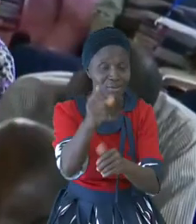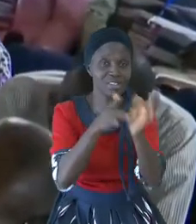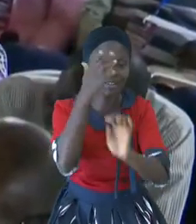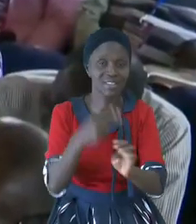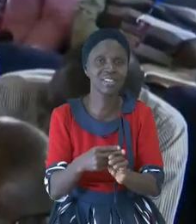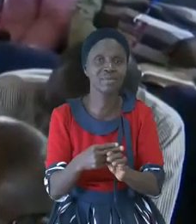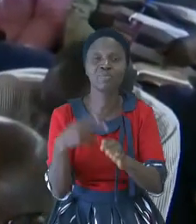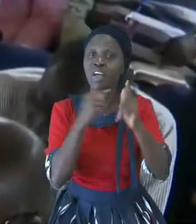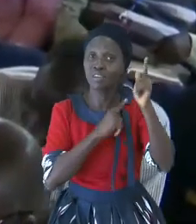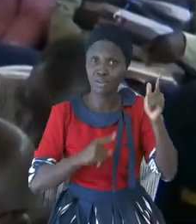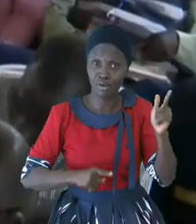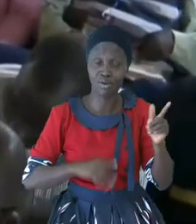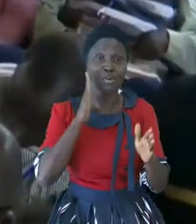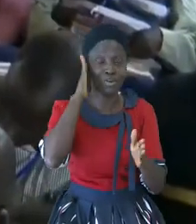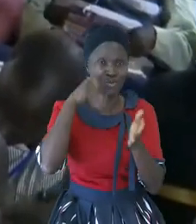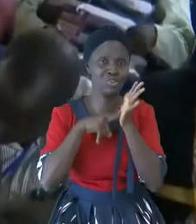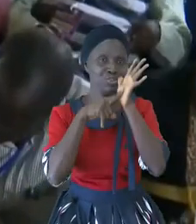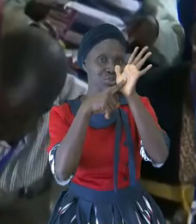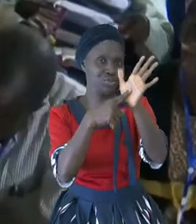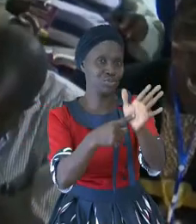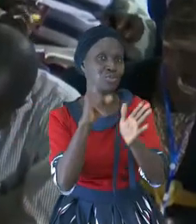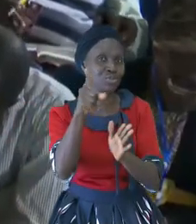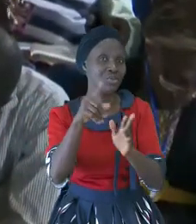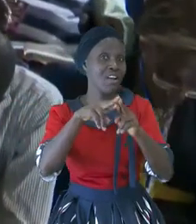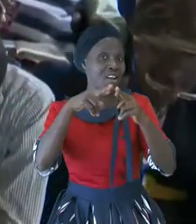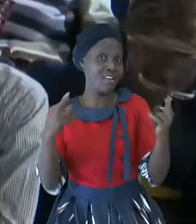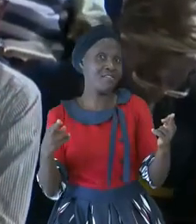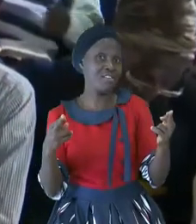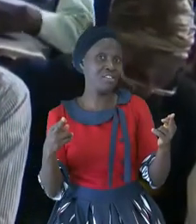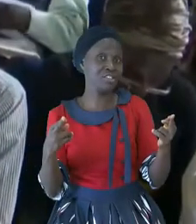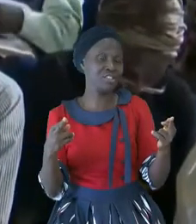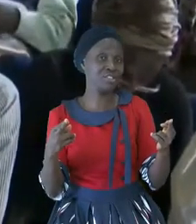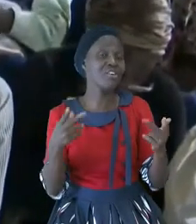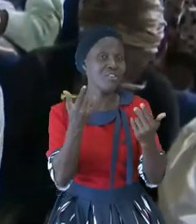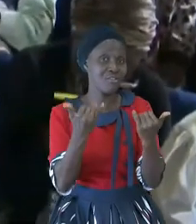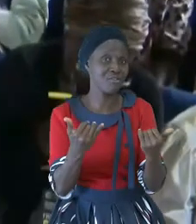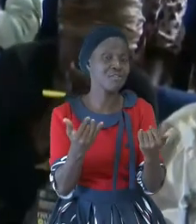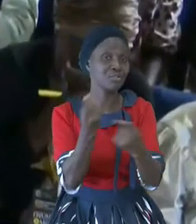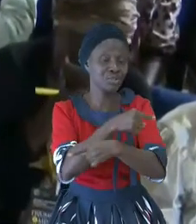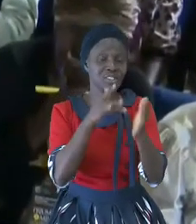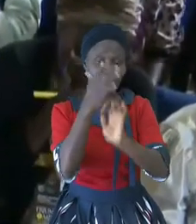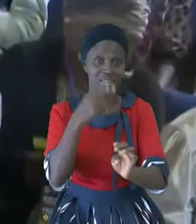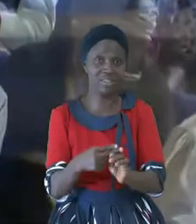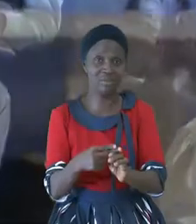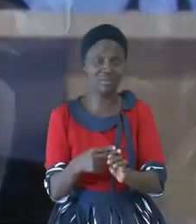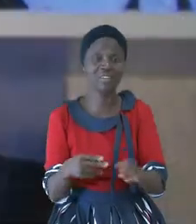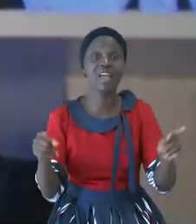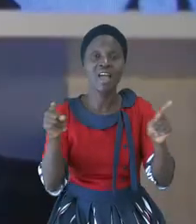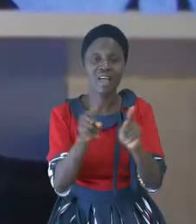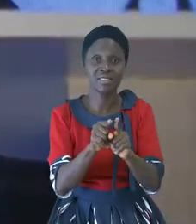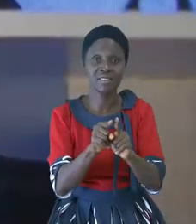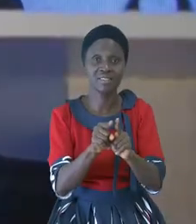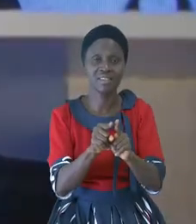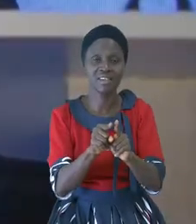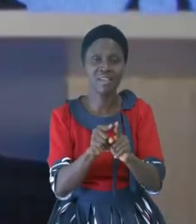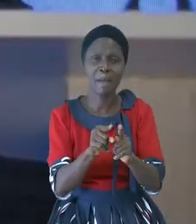will show you a revelation of that today. Yeah. As mercy from